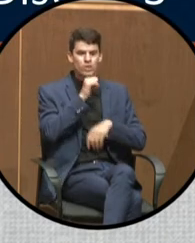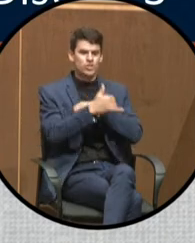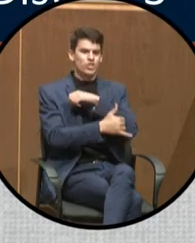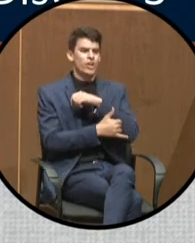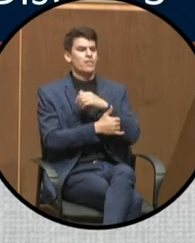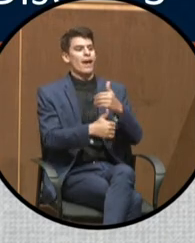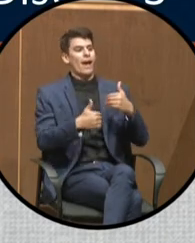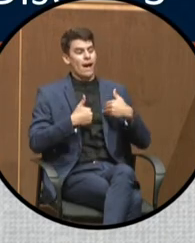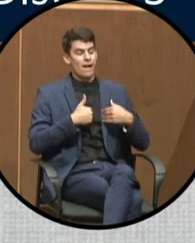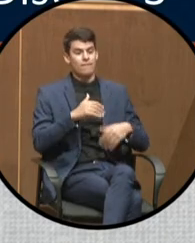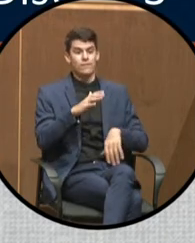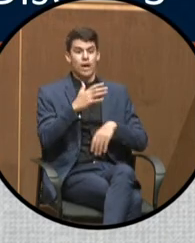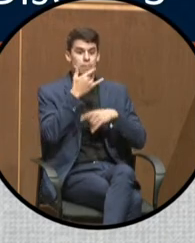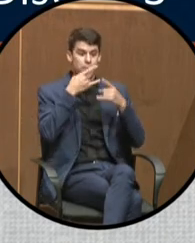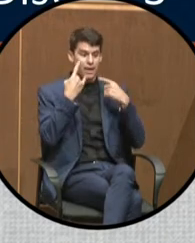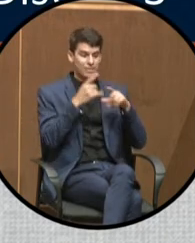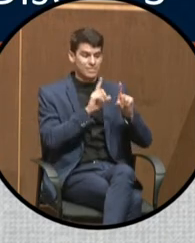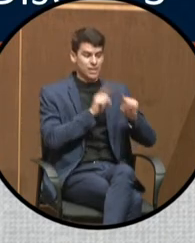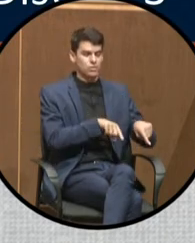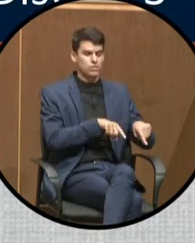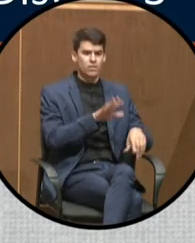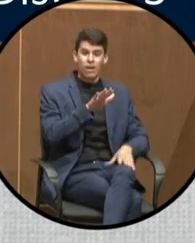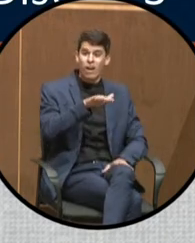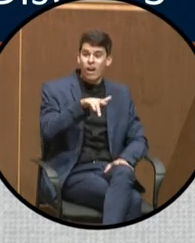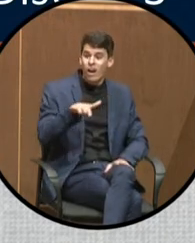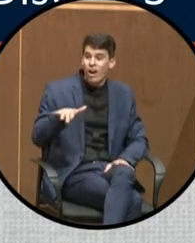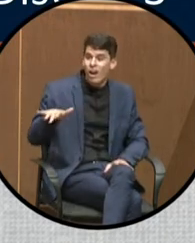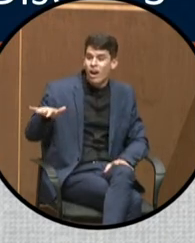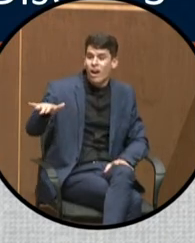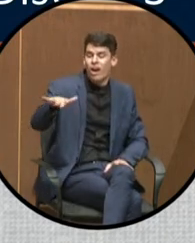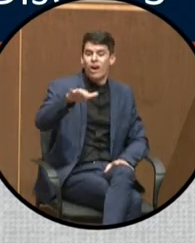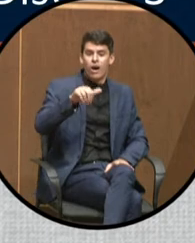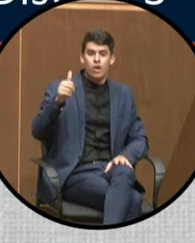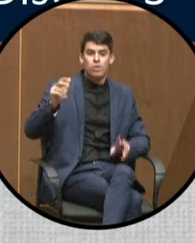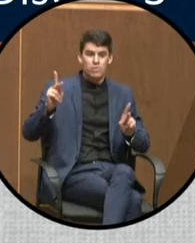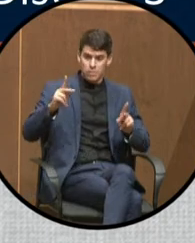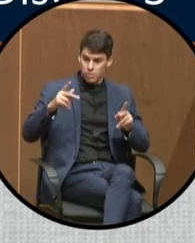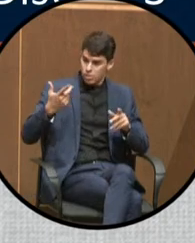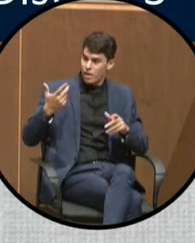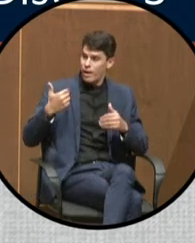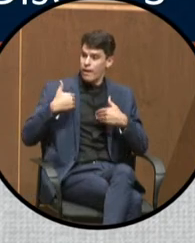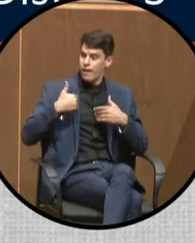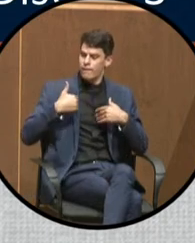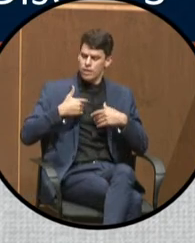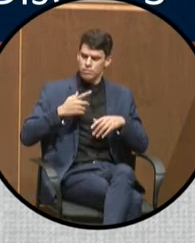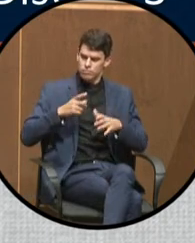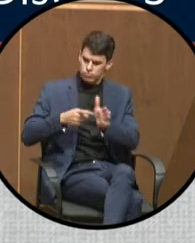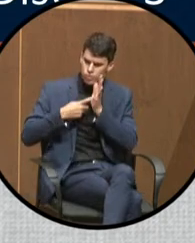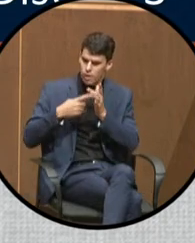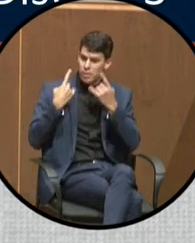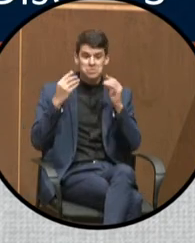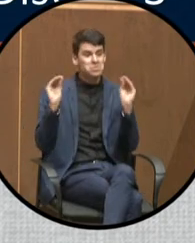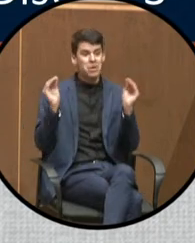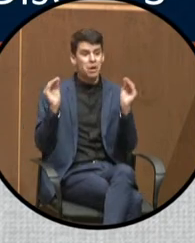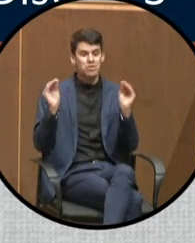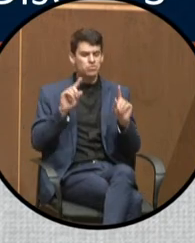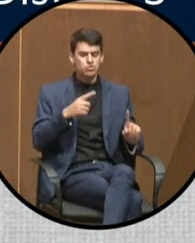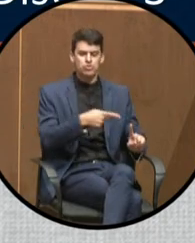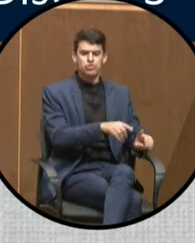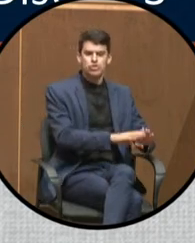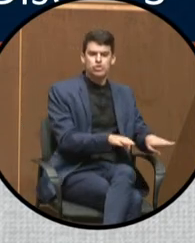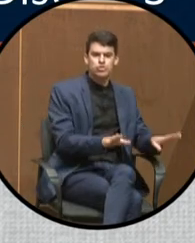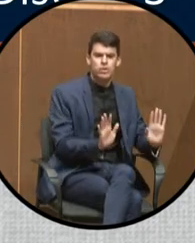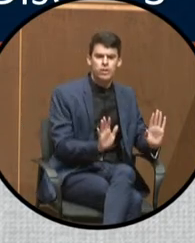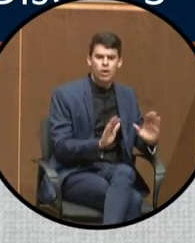mask mandate. No other citizens in Orange County exist under that mandate. And I also believe